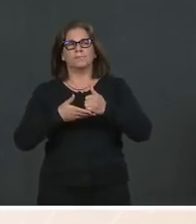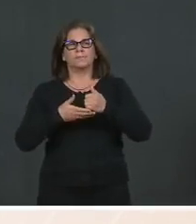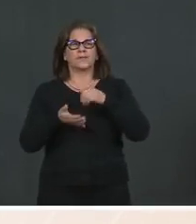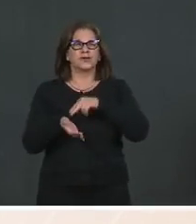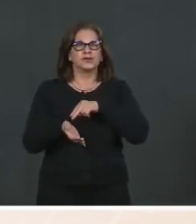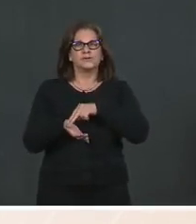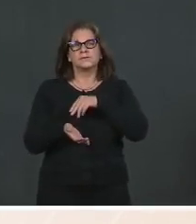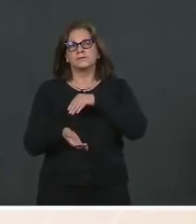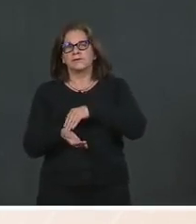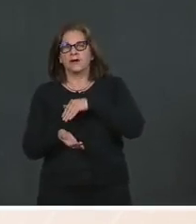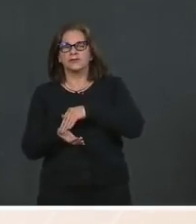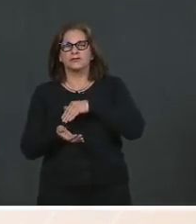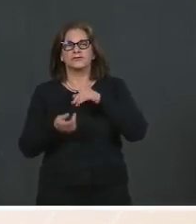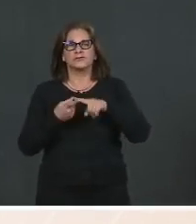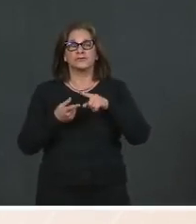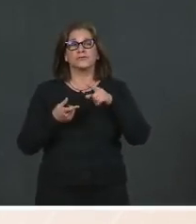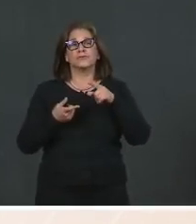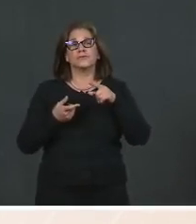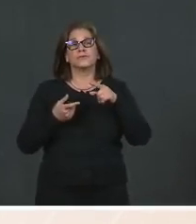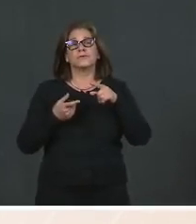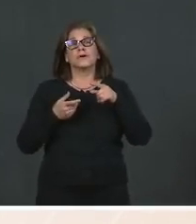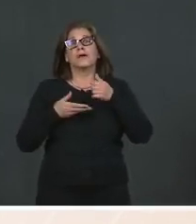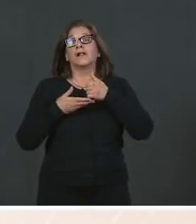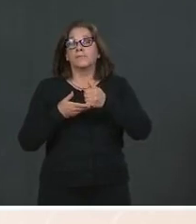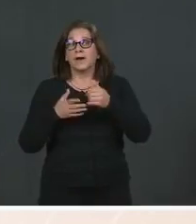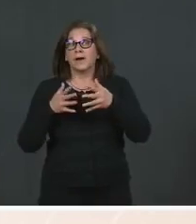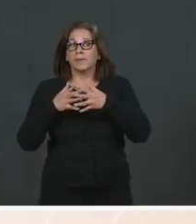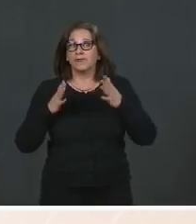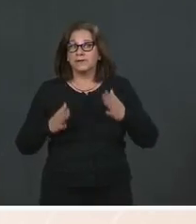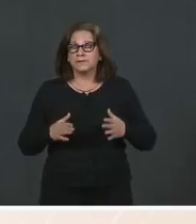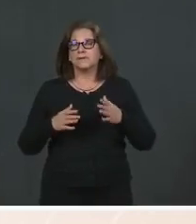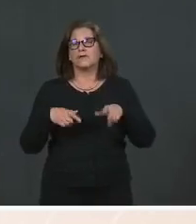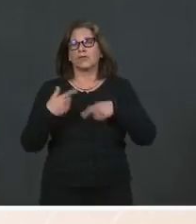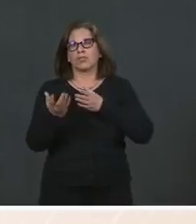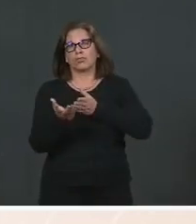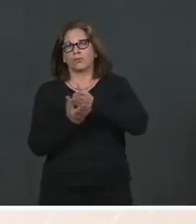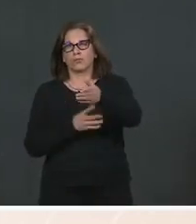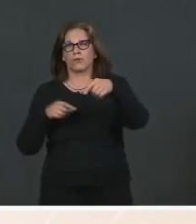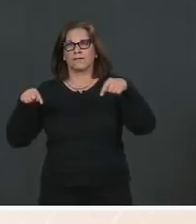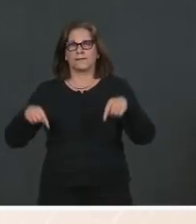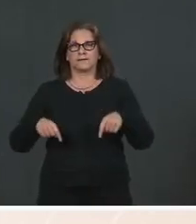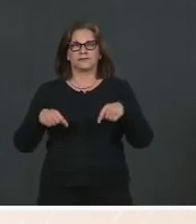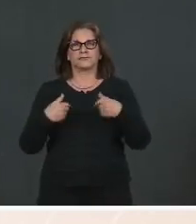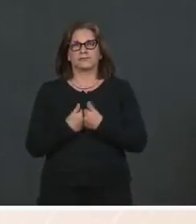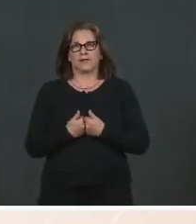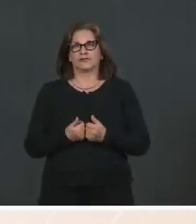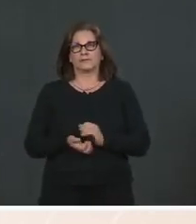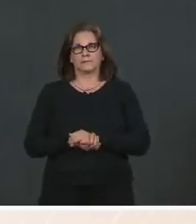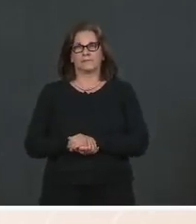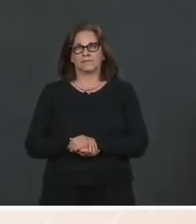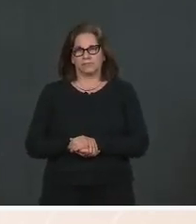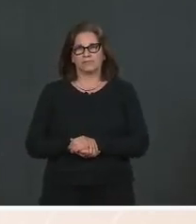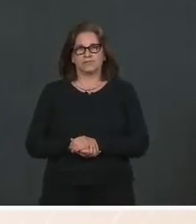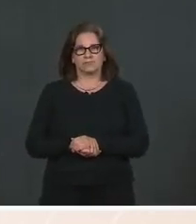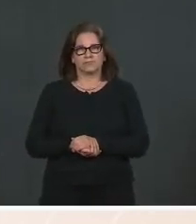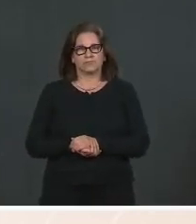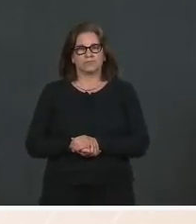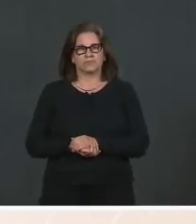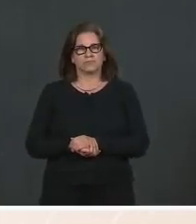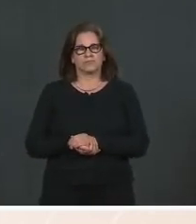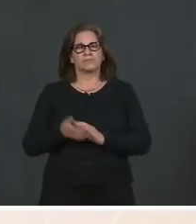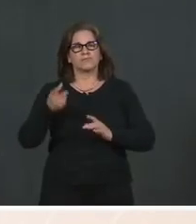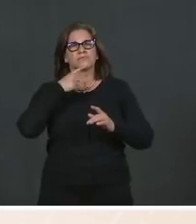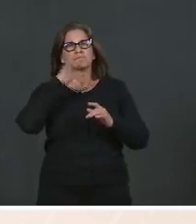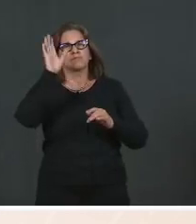more to help Americans get through this challenging period of time. Go ahead. Thanks, Jen. On infrastructure, since the president is set to unveil